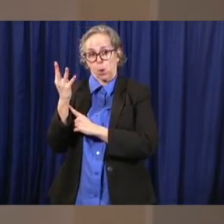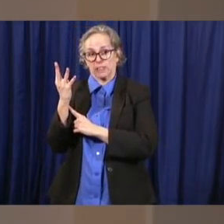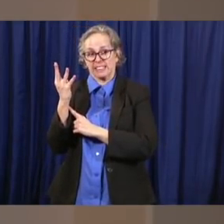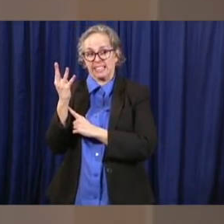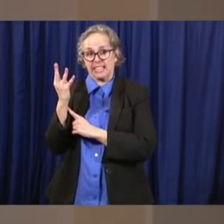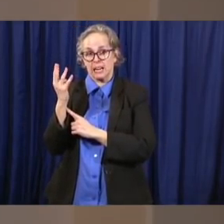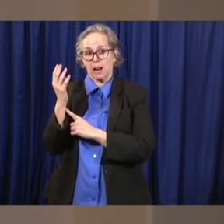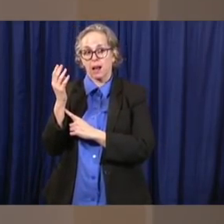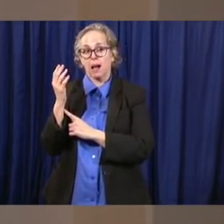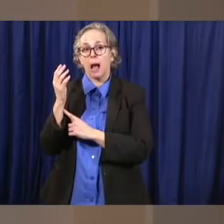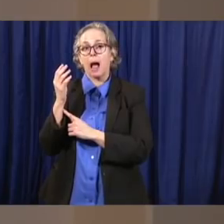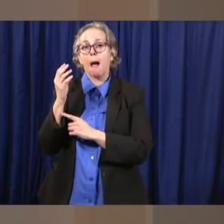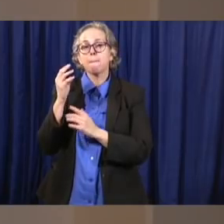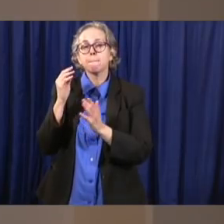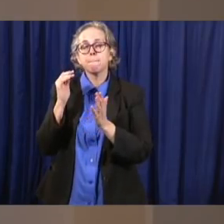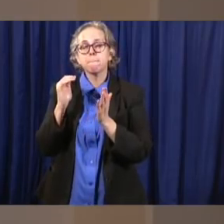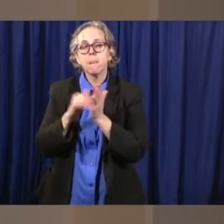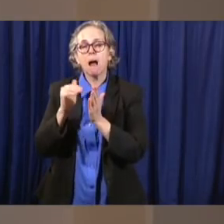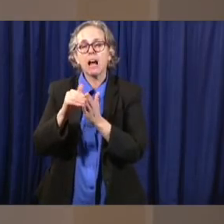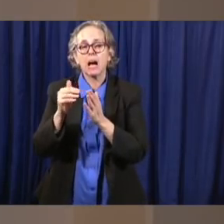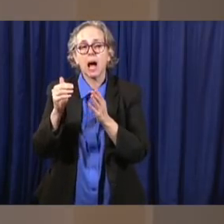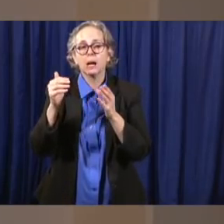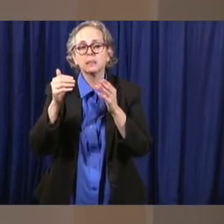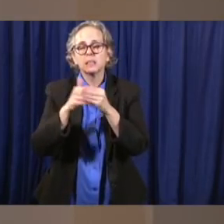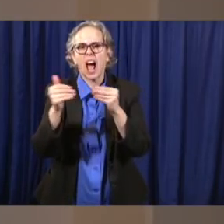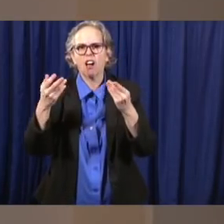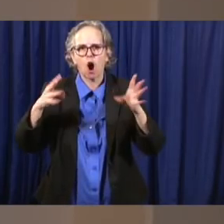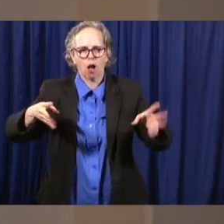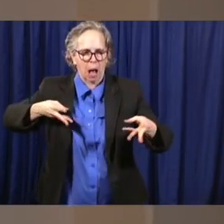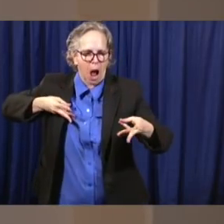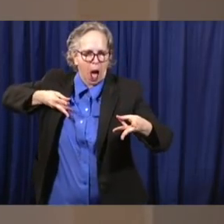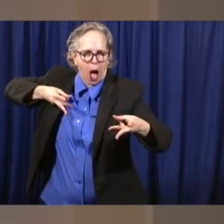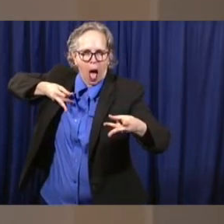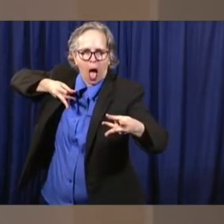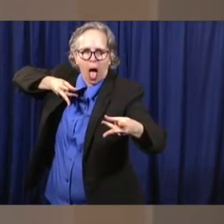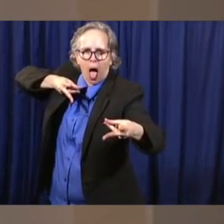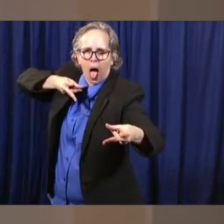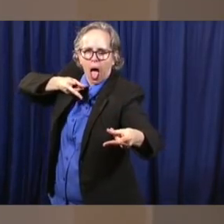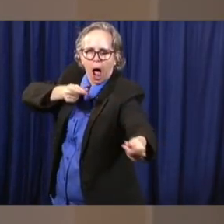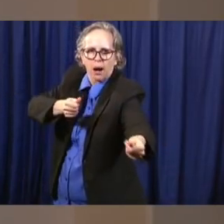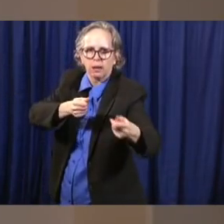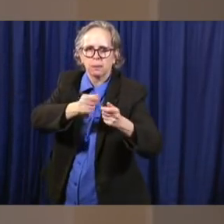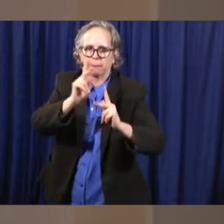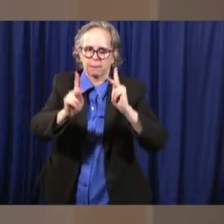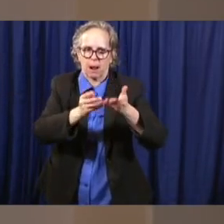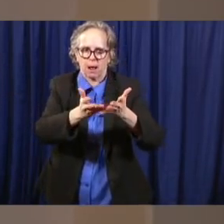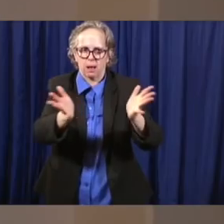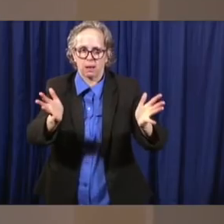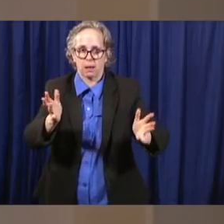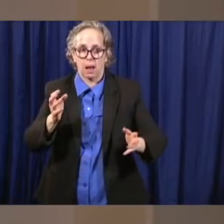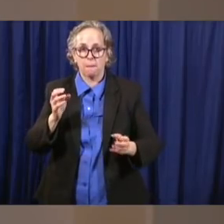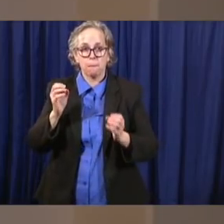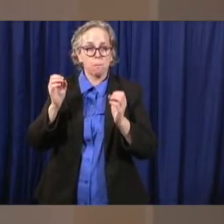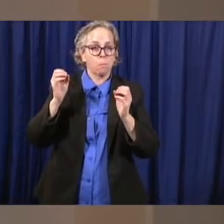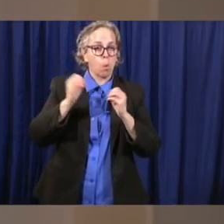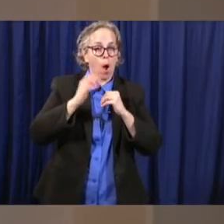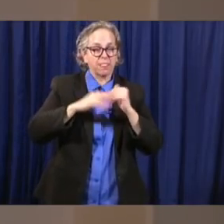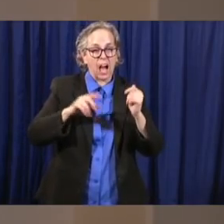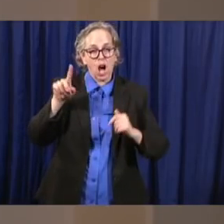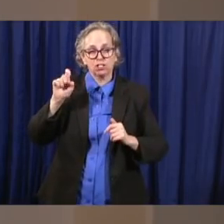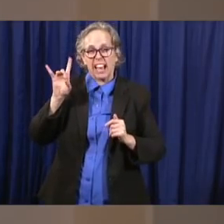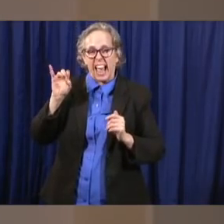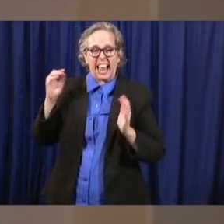$114 million have already been paid out since this started to over 180,000 people. So that's